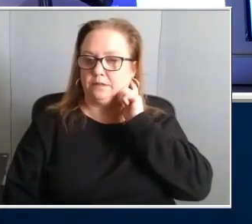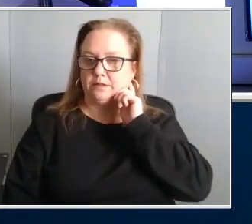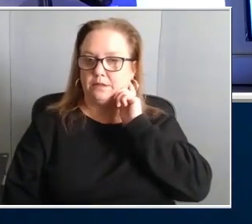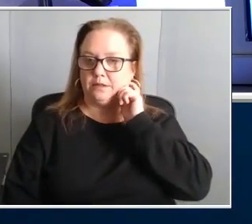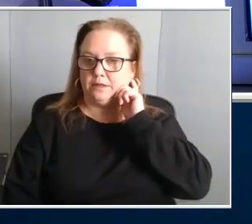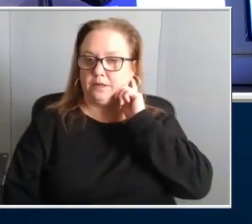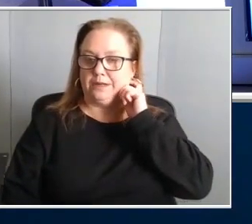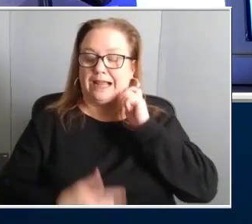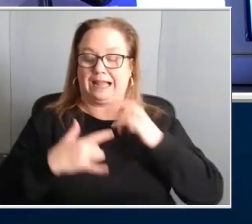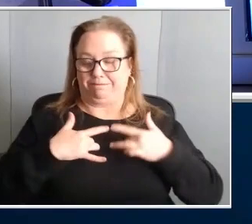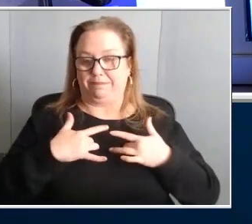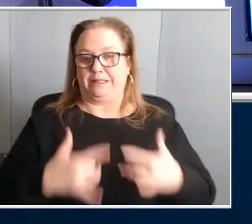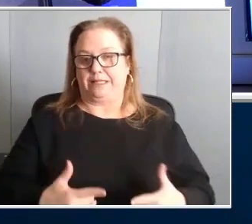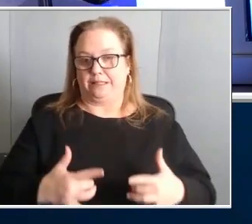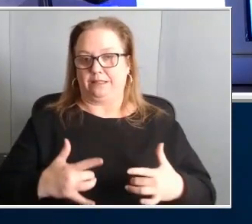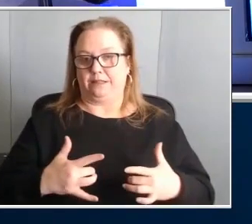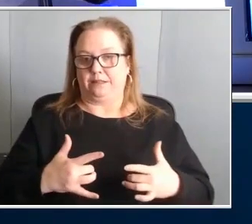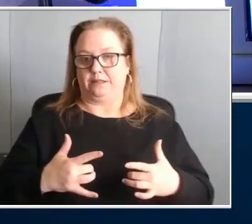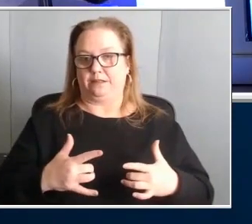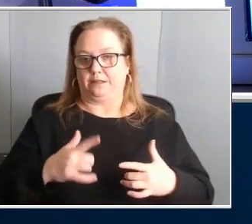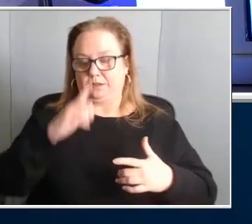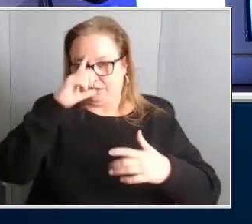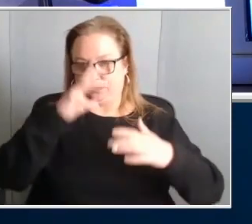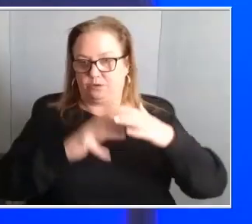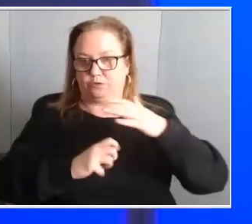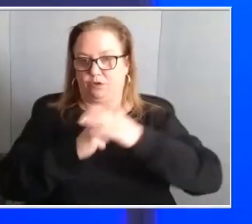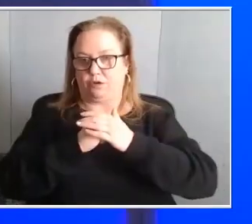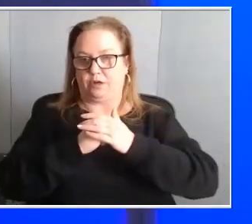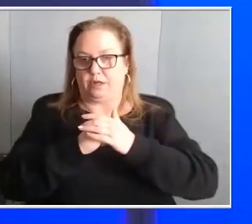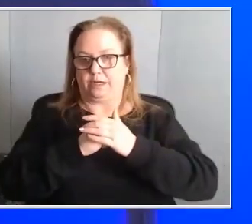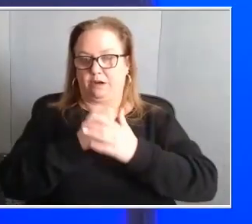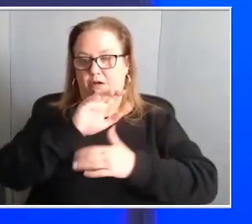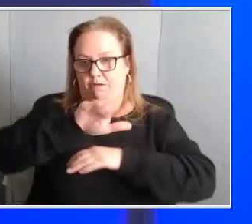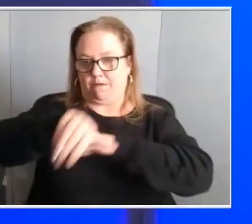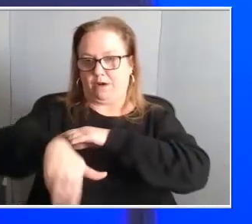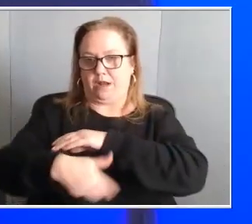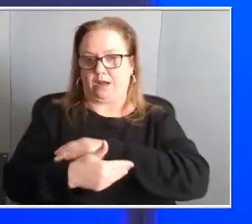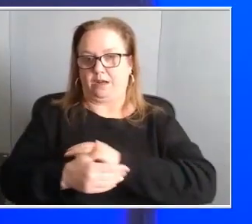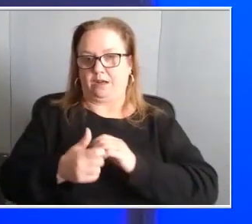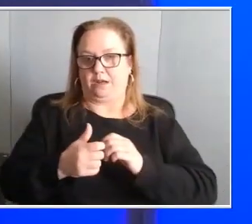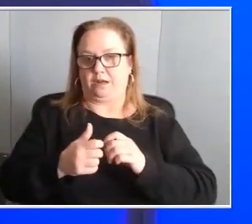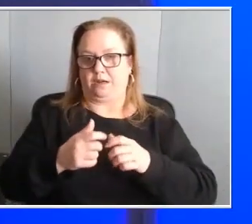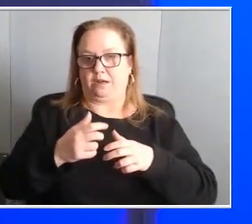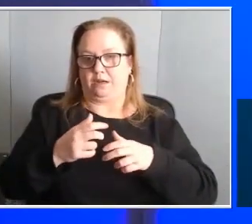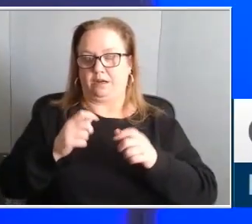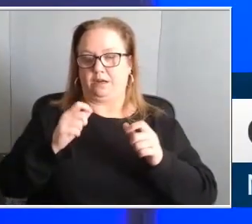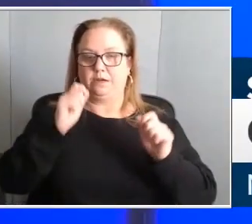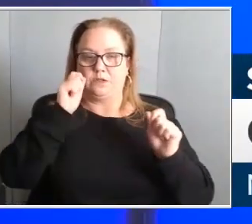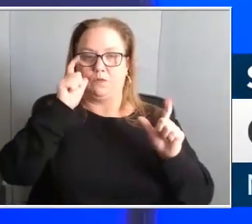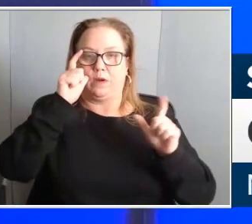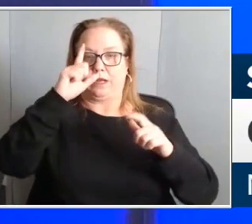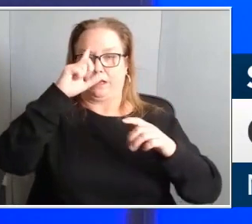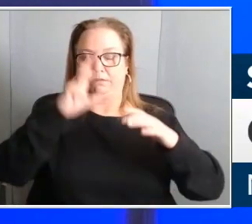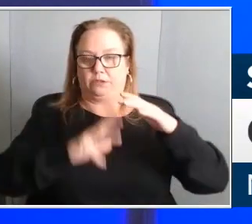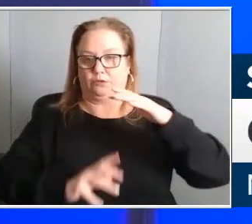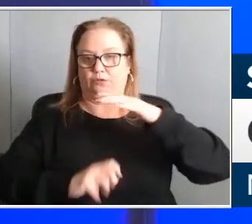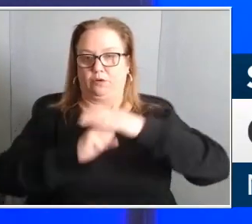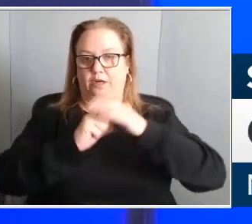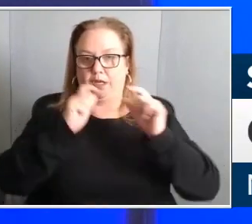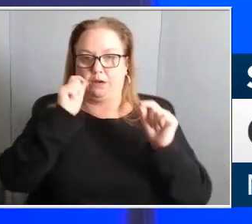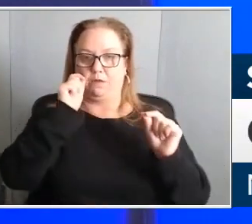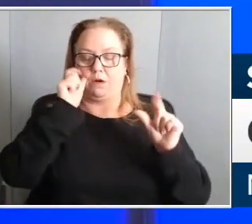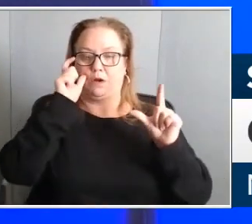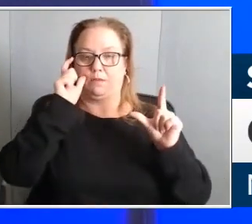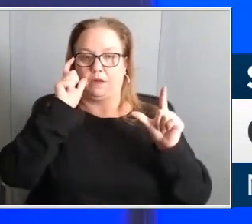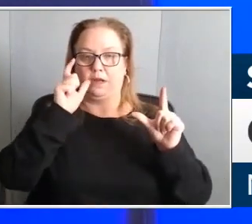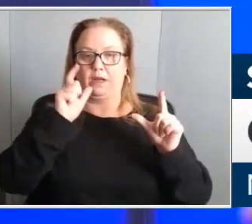think it's very likely that he suffered a stroke sometime during the night. So with him, he was what we call a wake-up stroke. So he woke up and he had